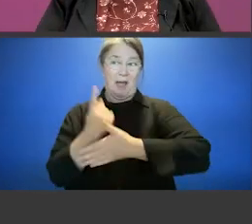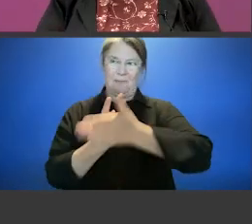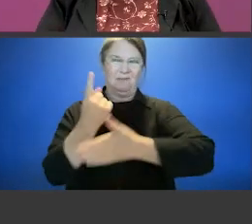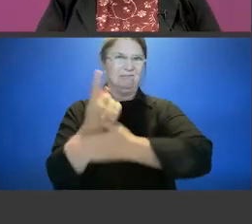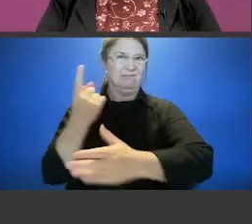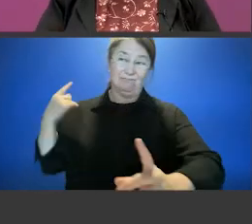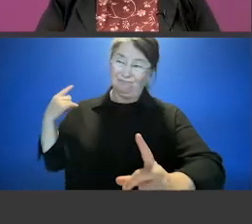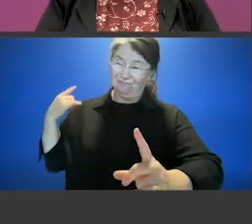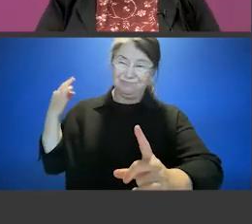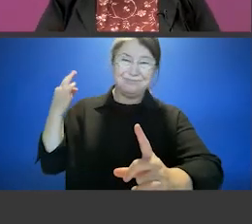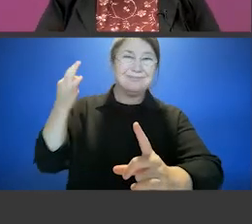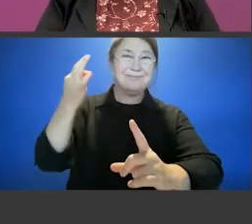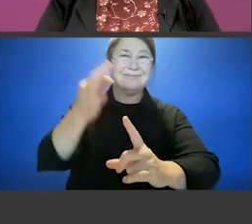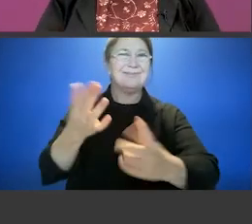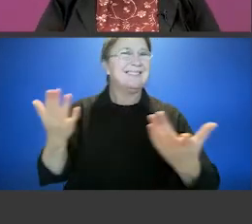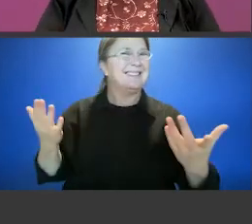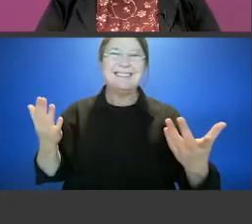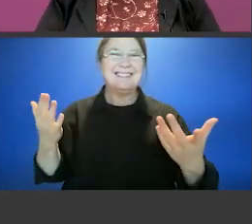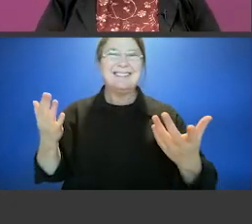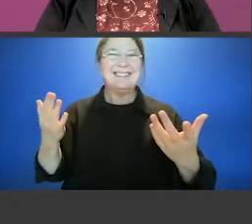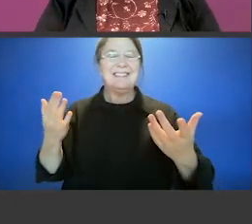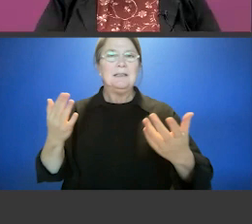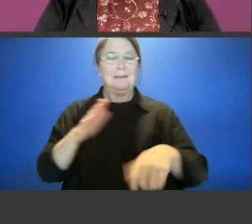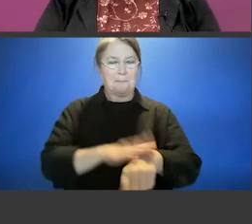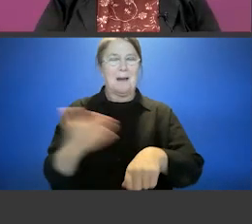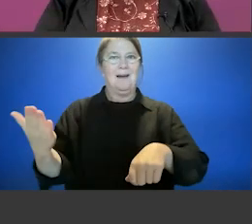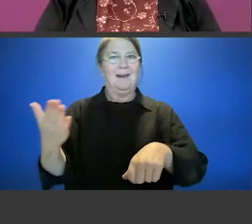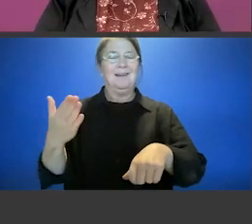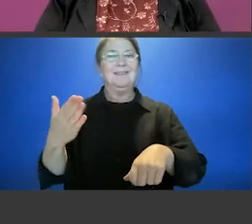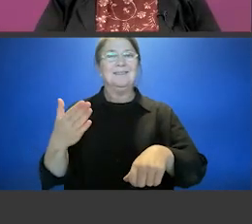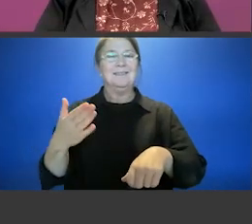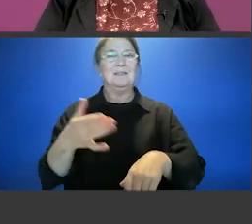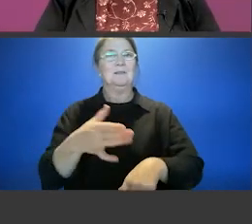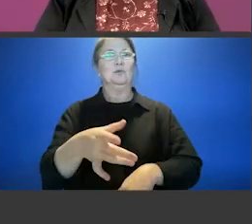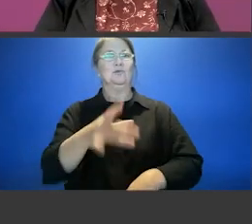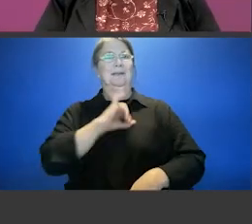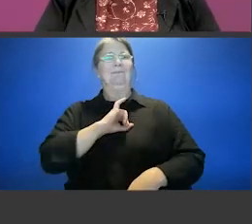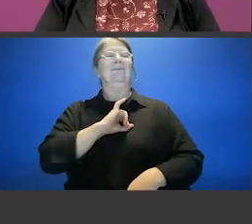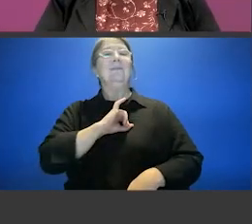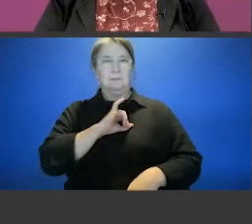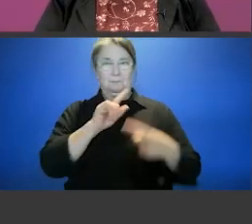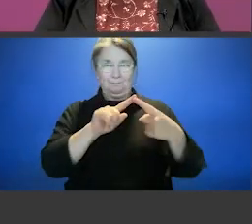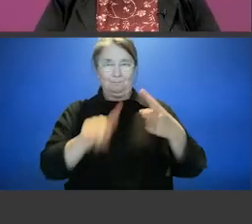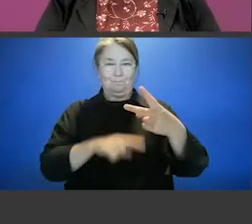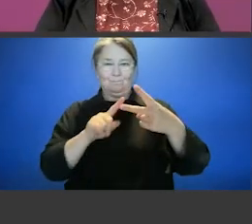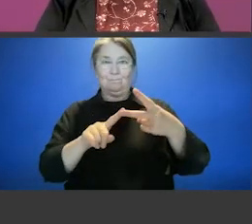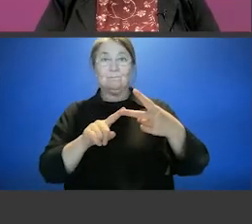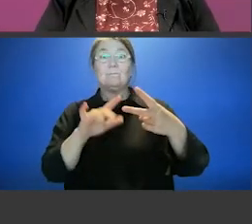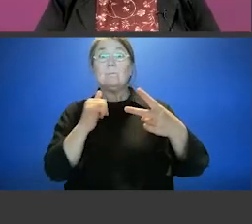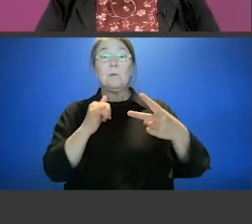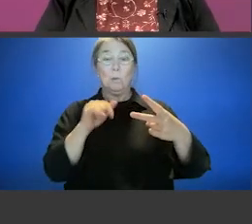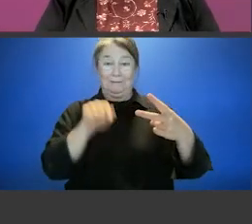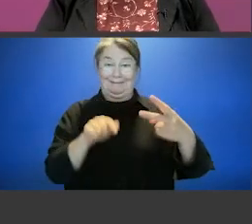conduct and the reporting of the conduct. The complaint may have already gone through another body and has